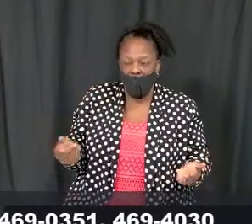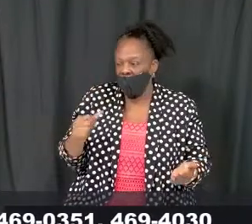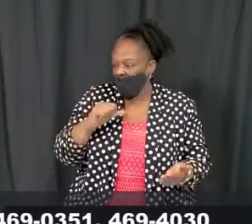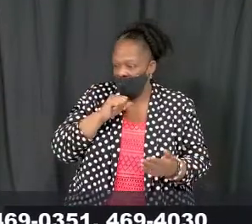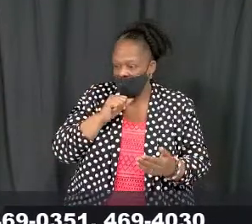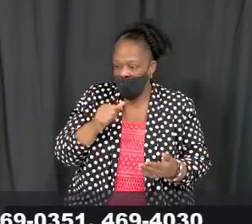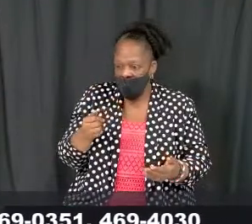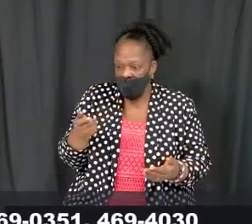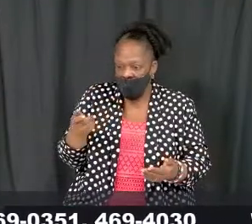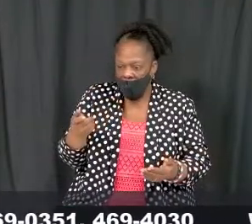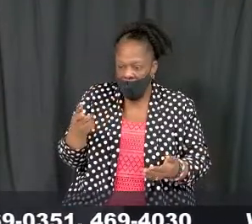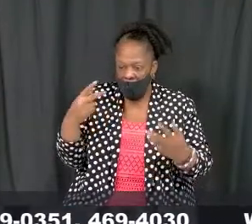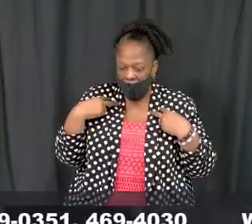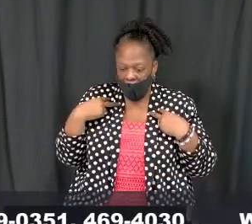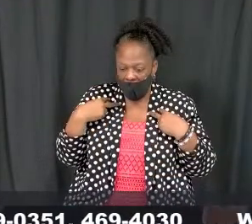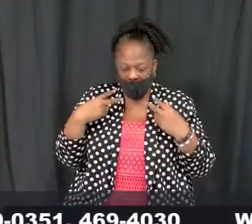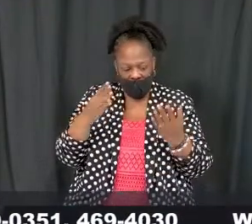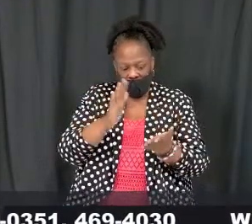Superintendent.